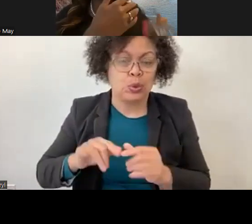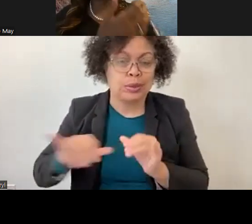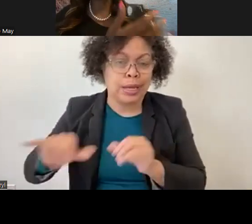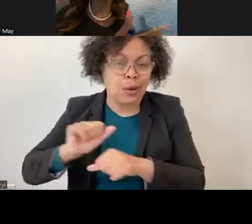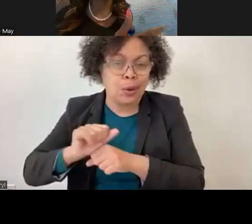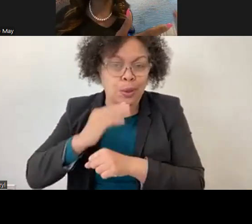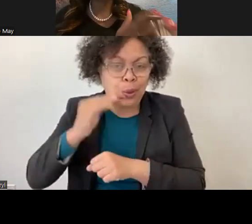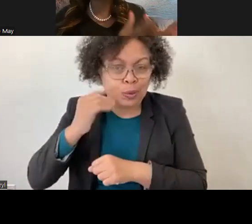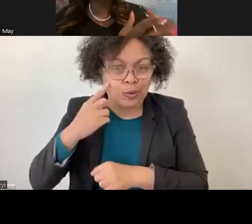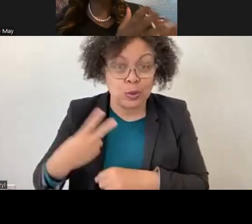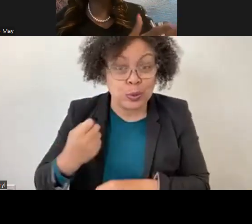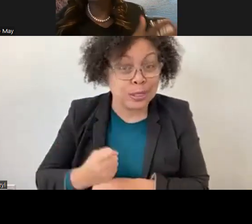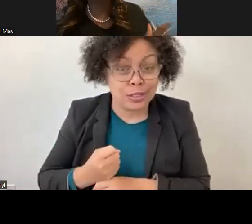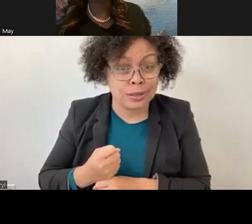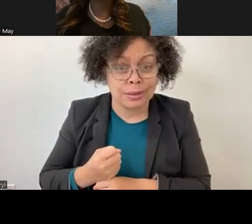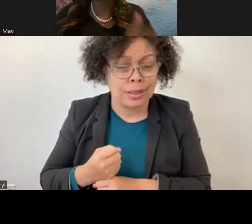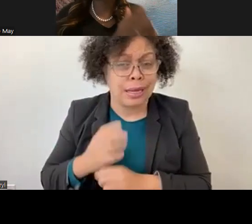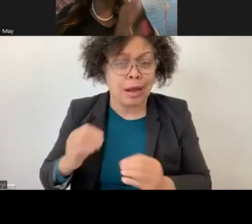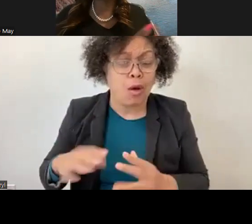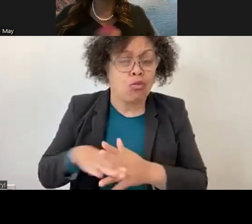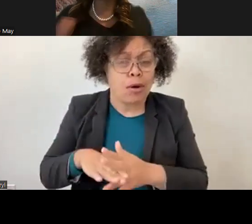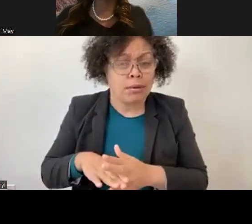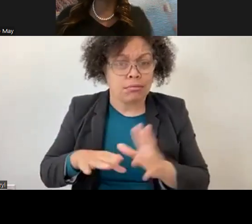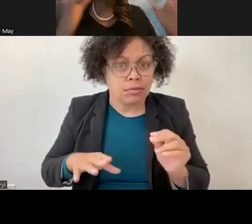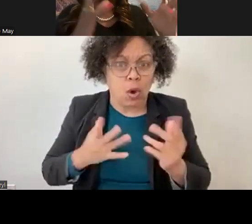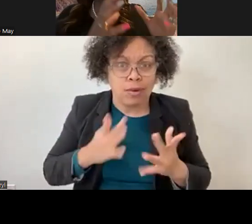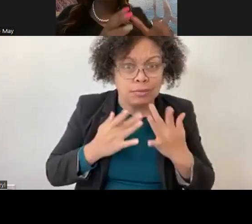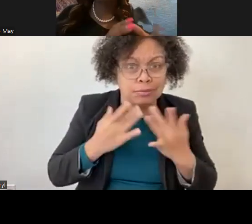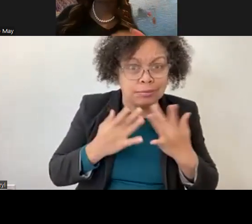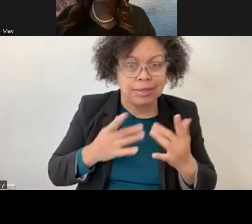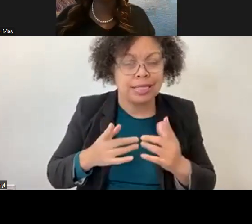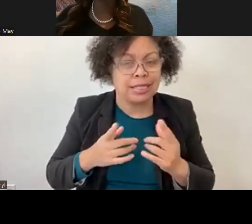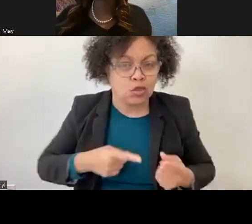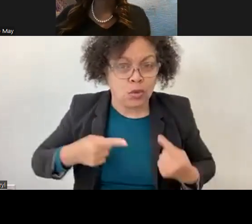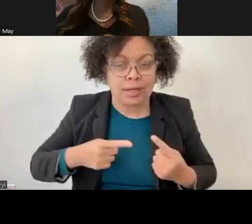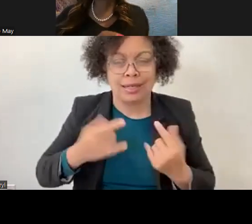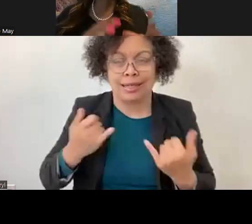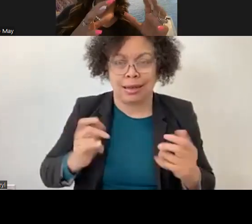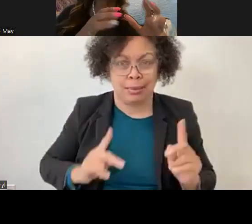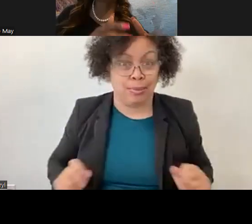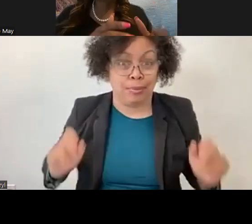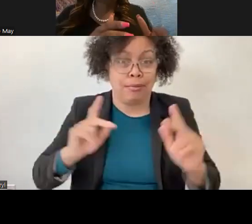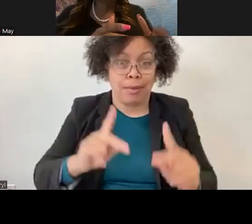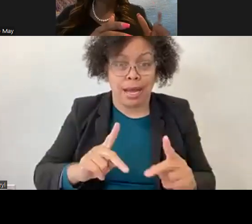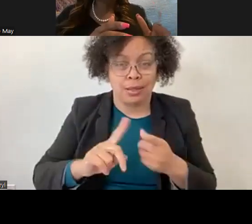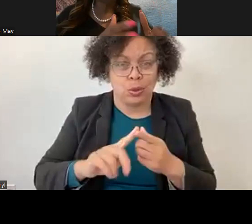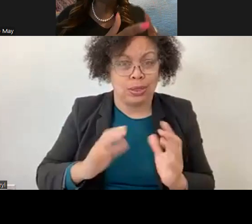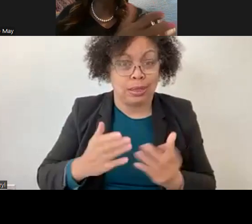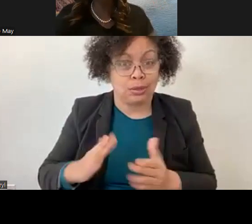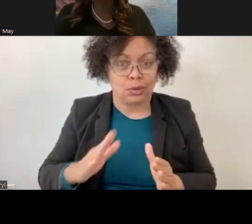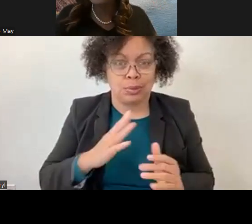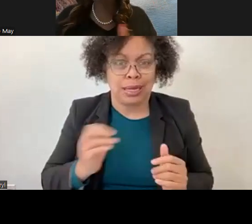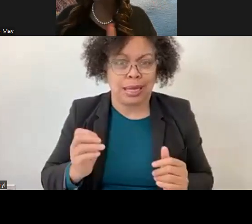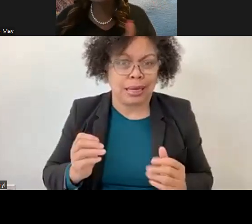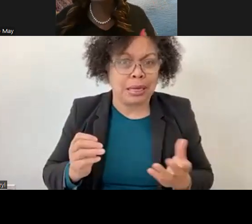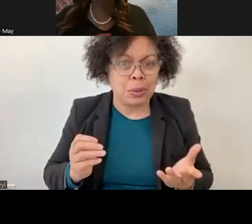home. They already didn't have enough, and now that people are beginning to come back, it is as if